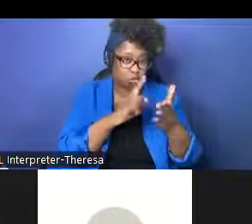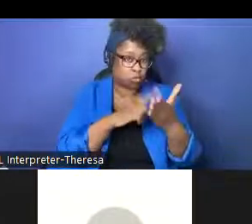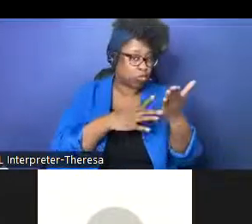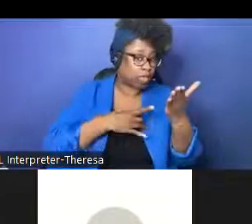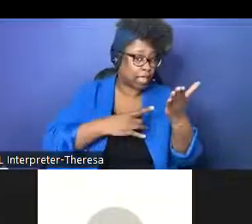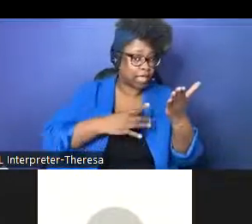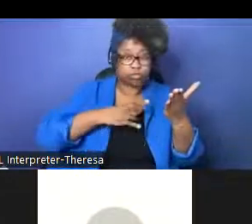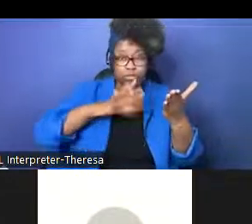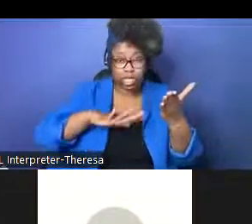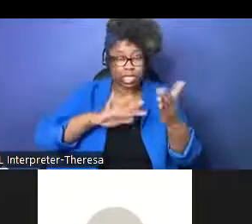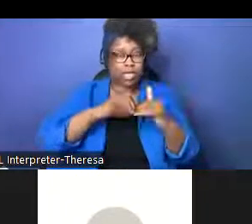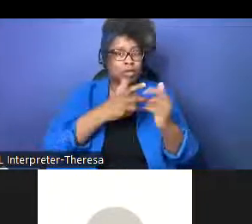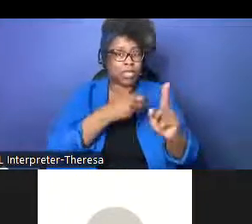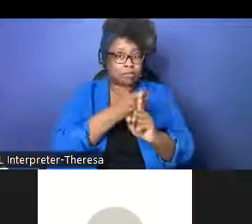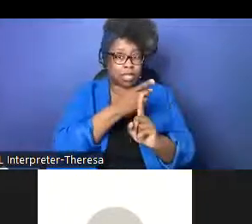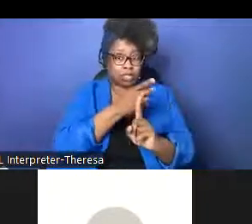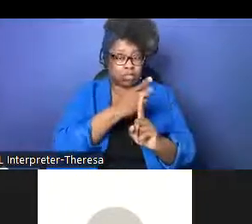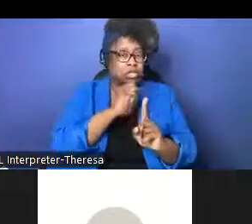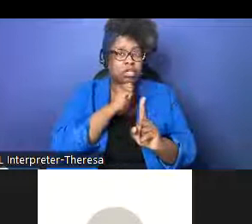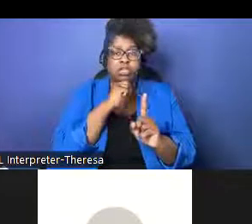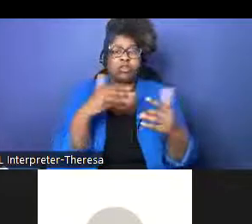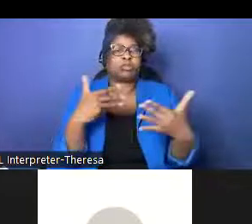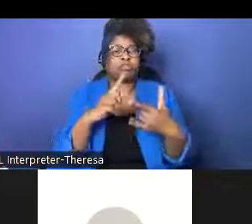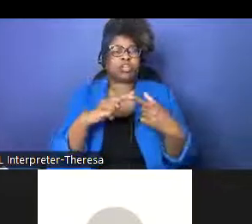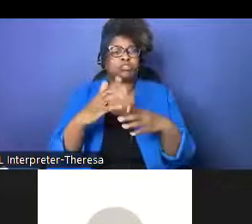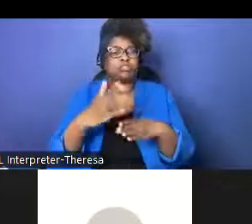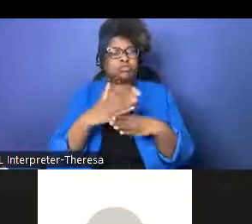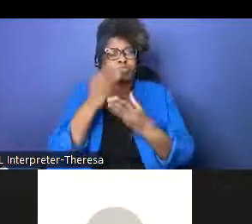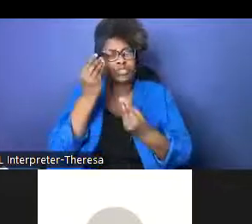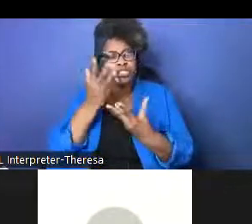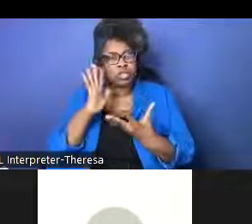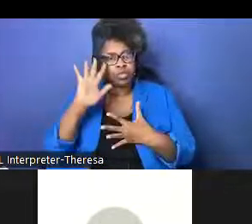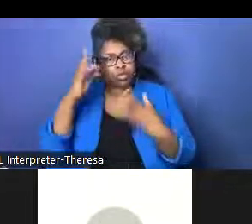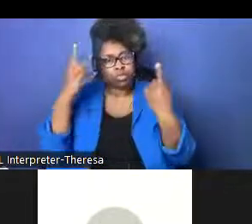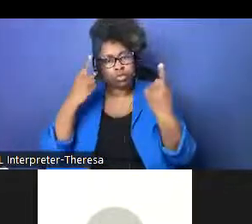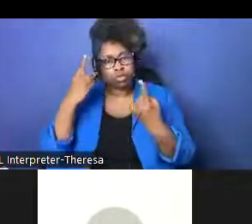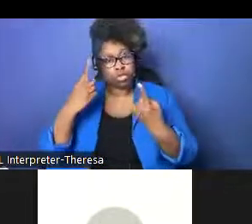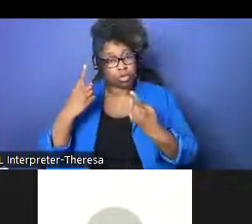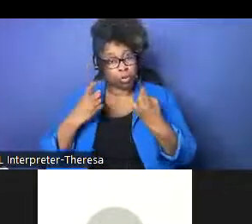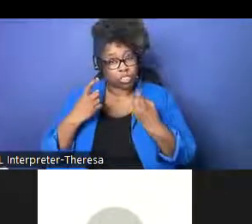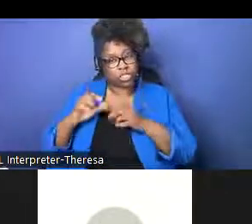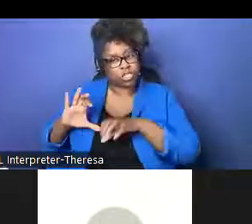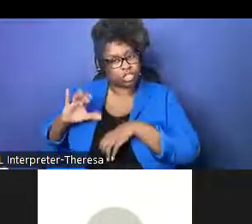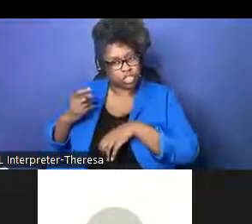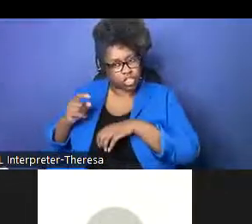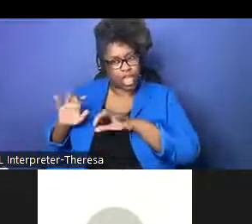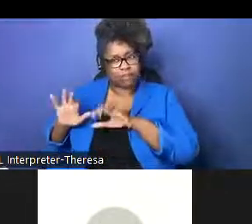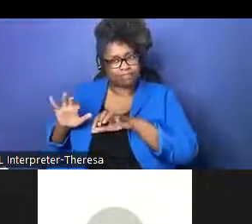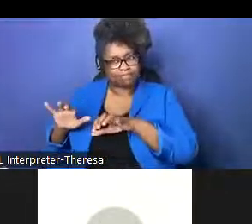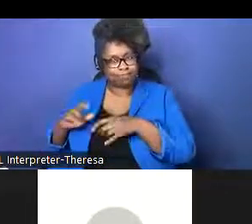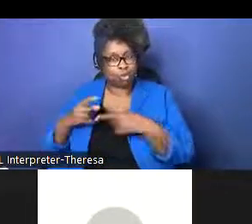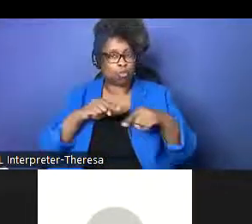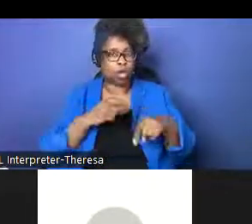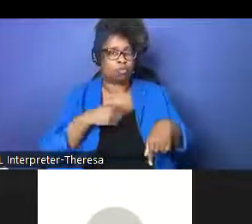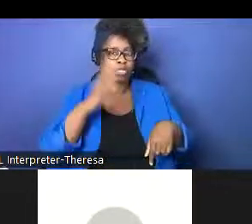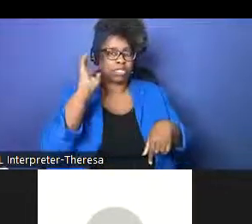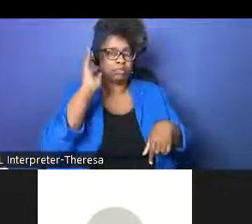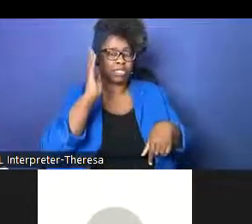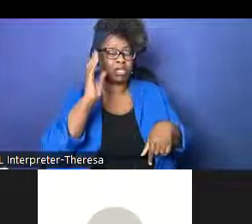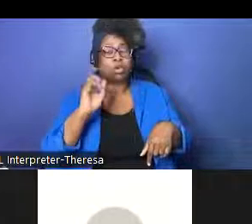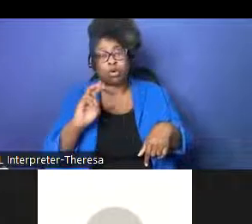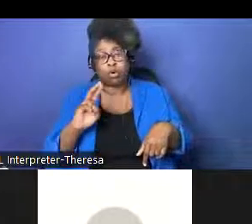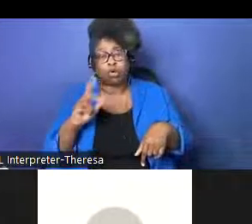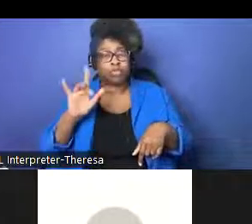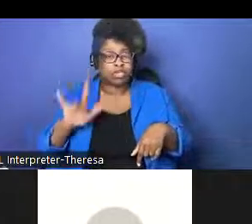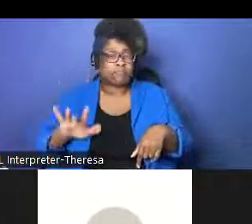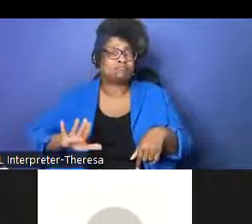you. So don't be afraid to share your thoughts, add thoughts and questions to the chat while we're speaking, or feel free to raise